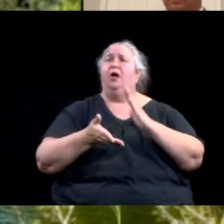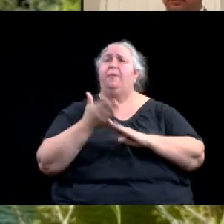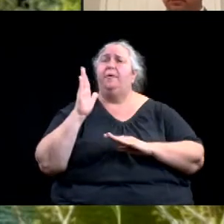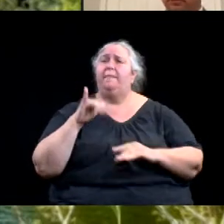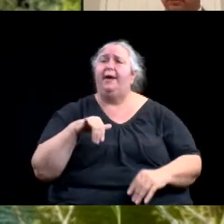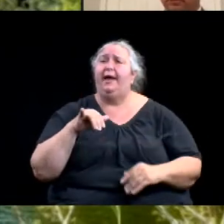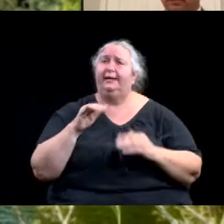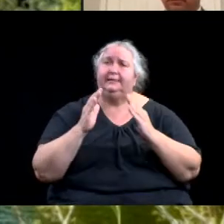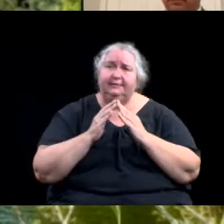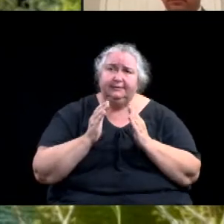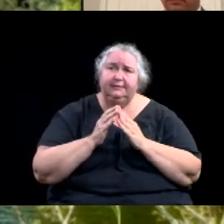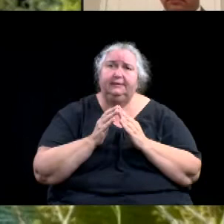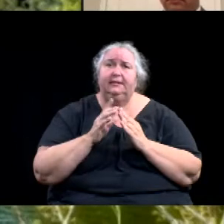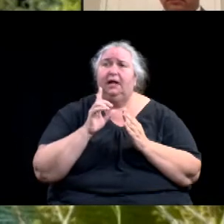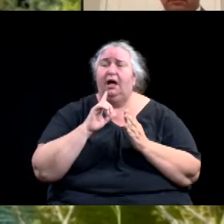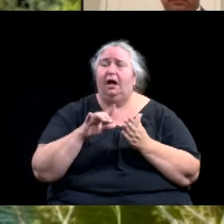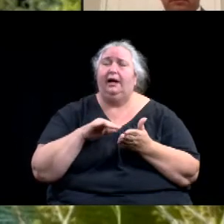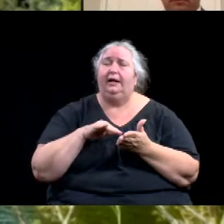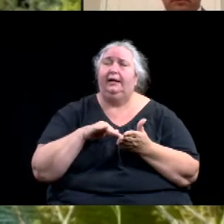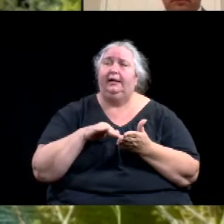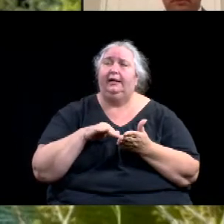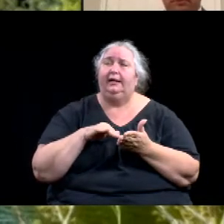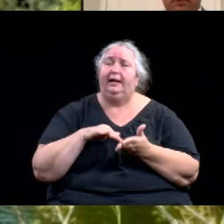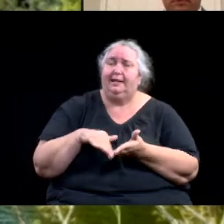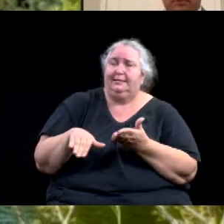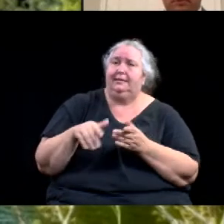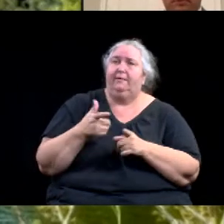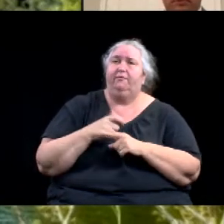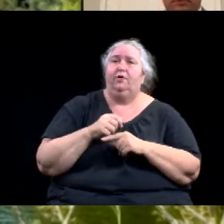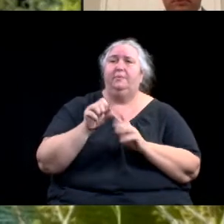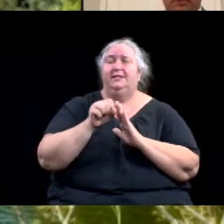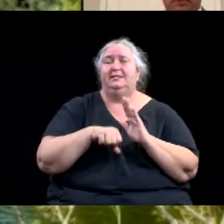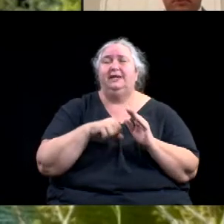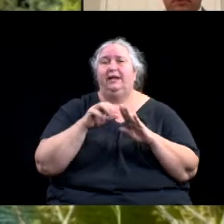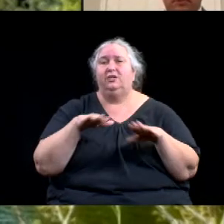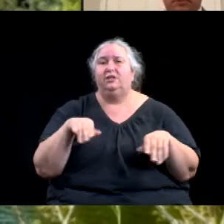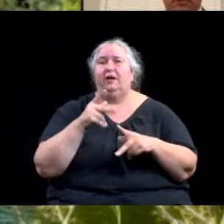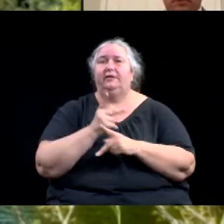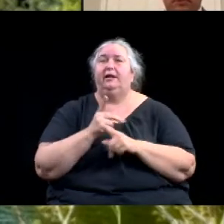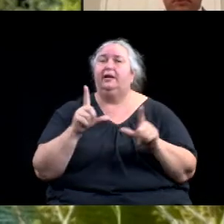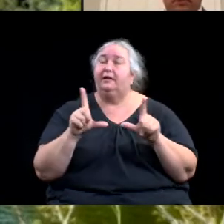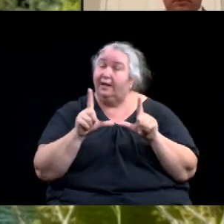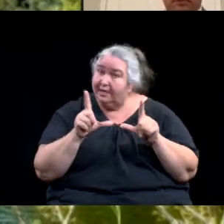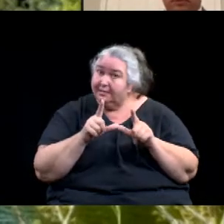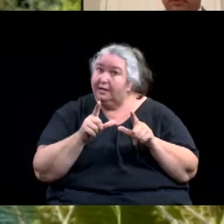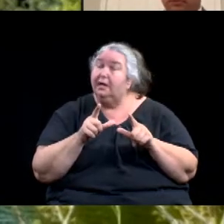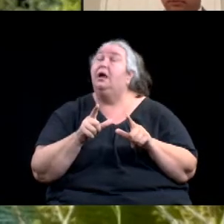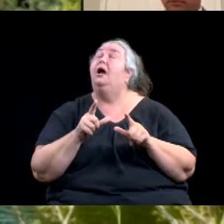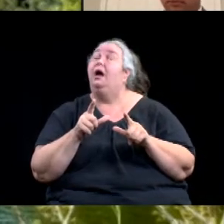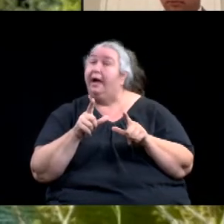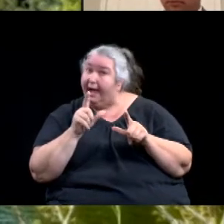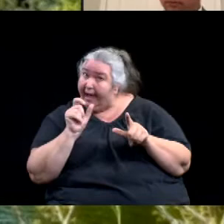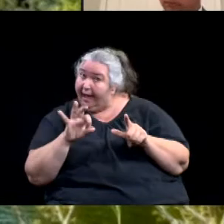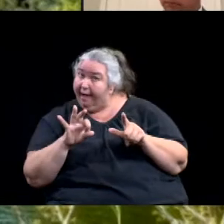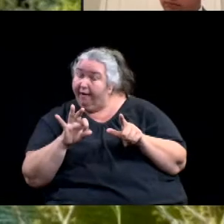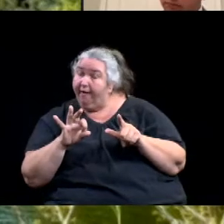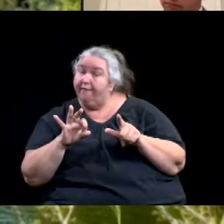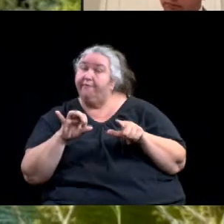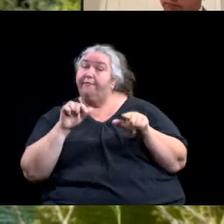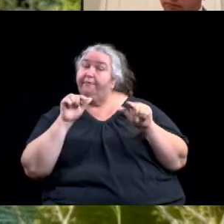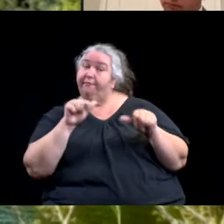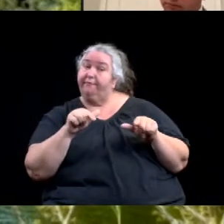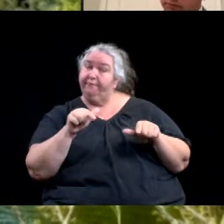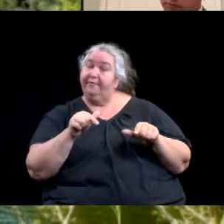body of the municipality annually conducts a public hearing and adopts city ordinance appropriate standards of